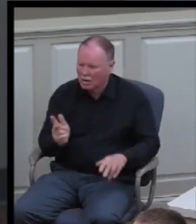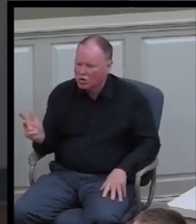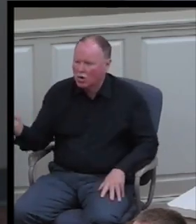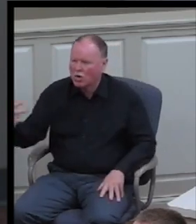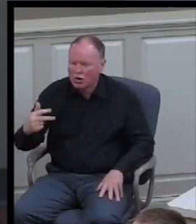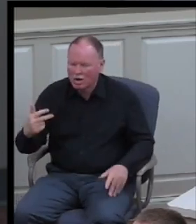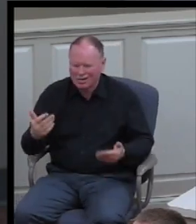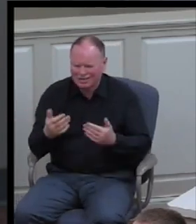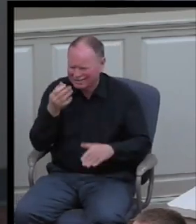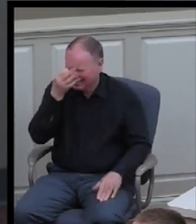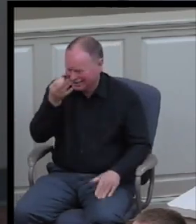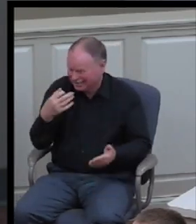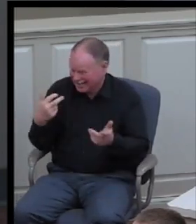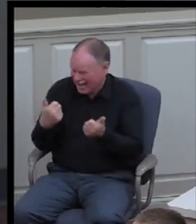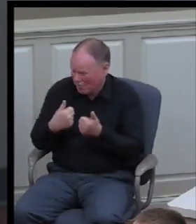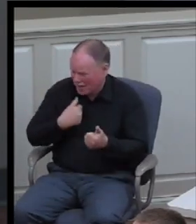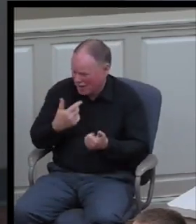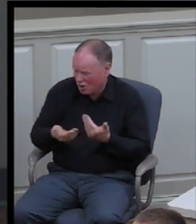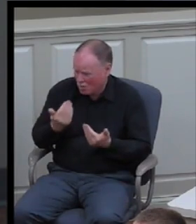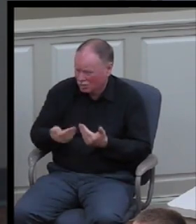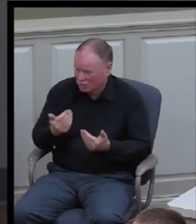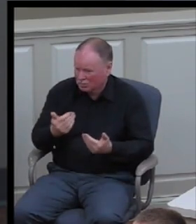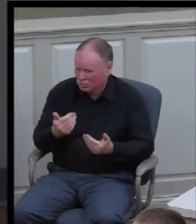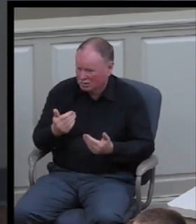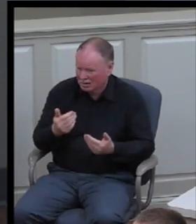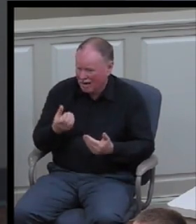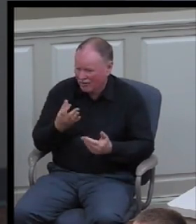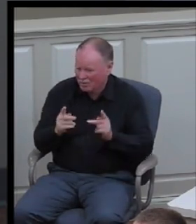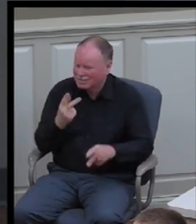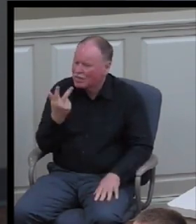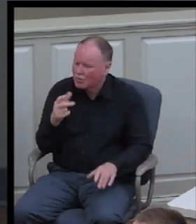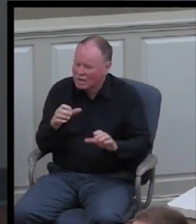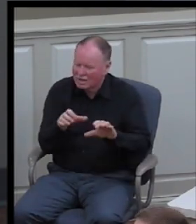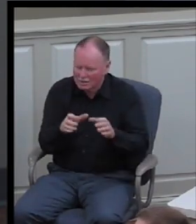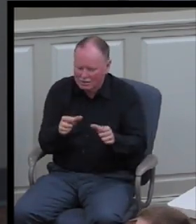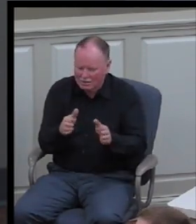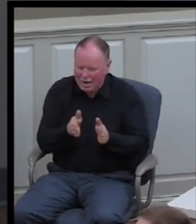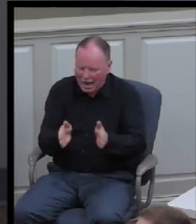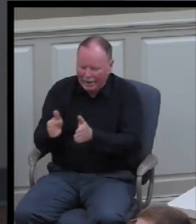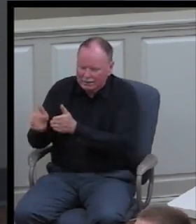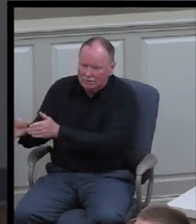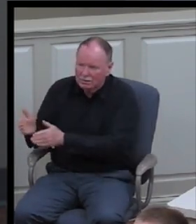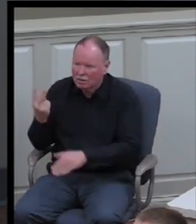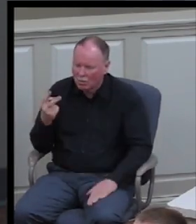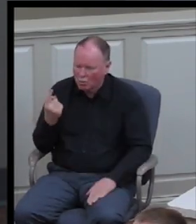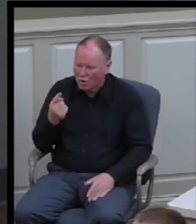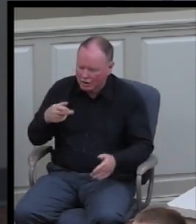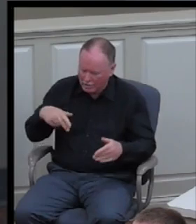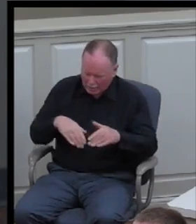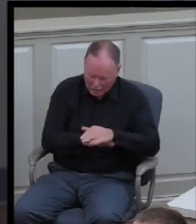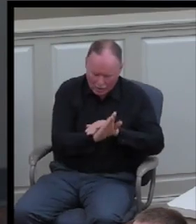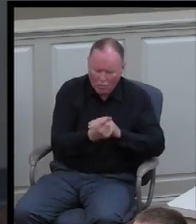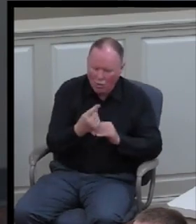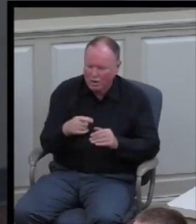several others as well. And there's like 3 lanes, I would say. So one to pull in, one to pull out,